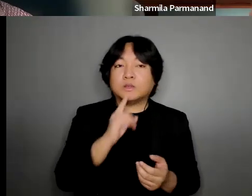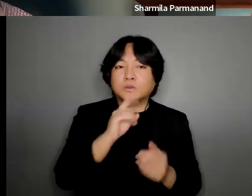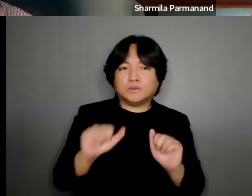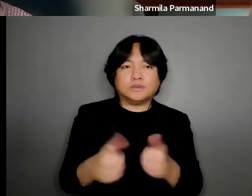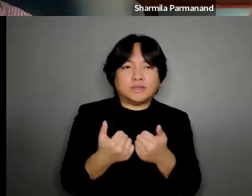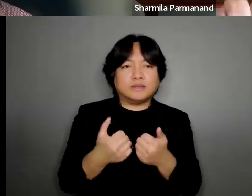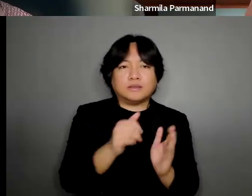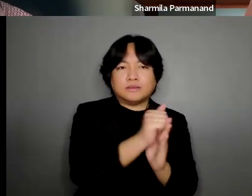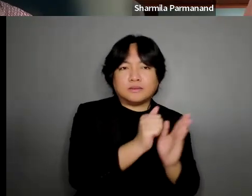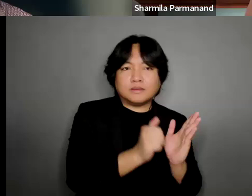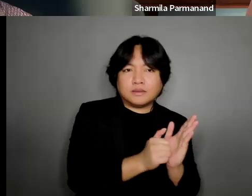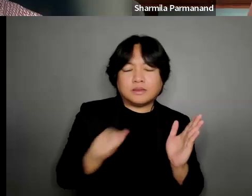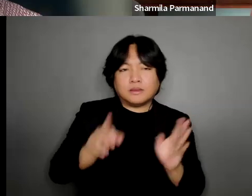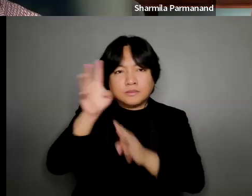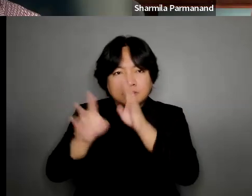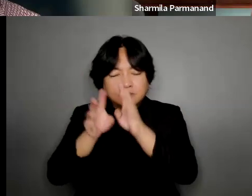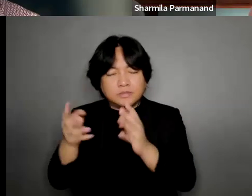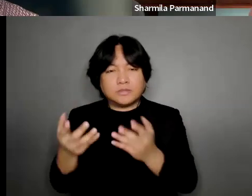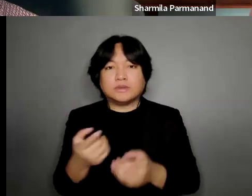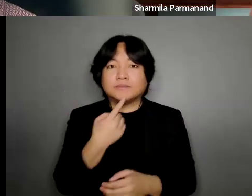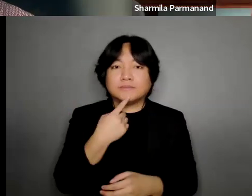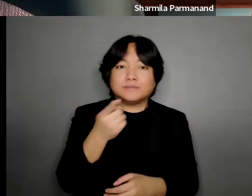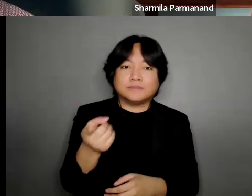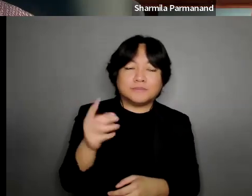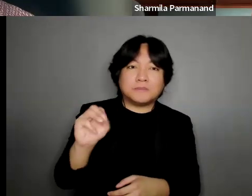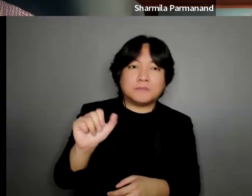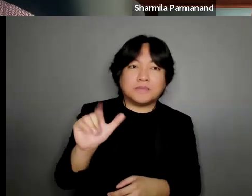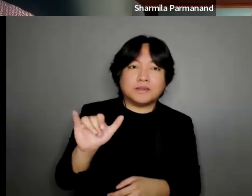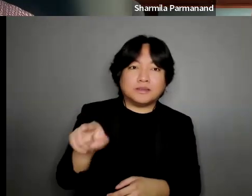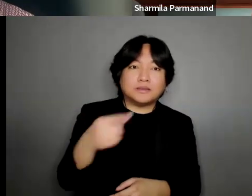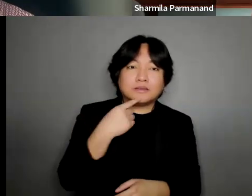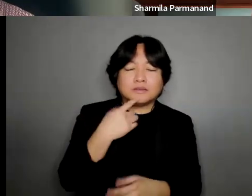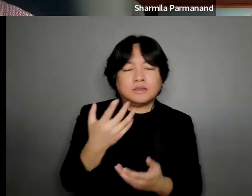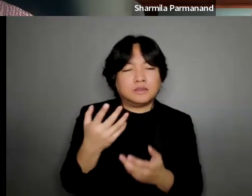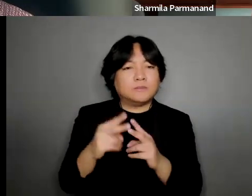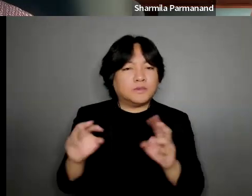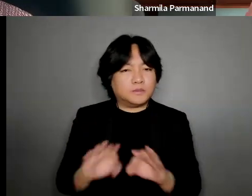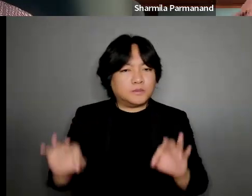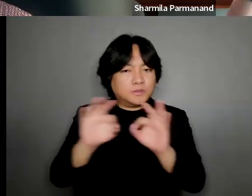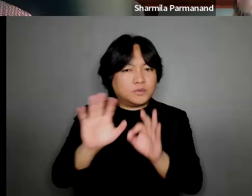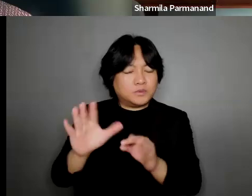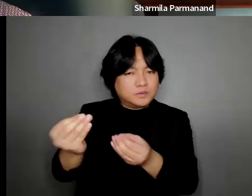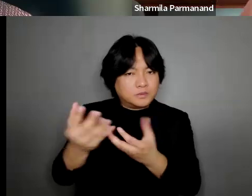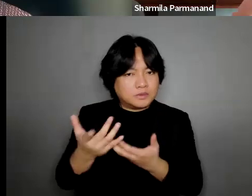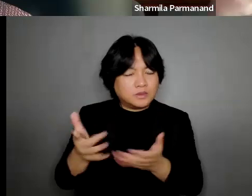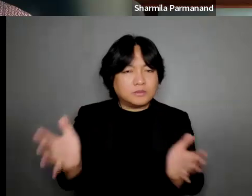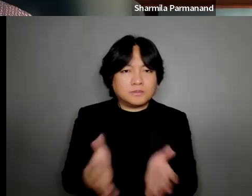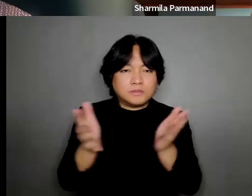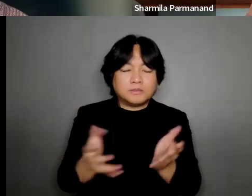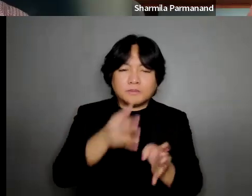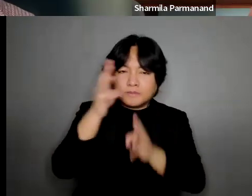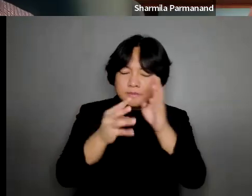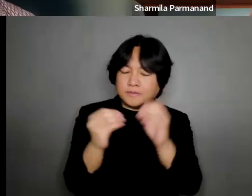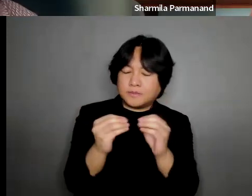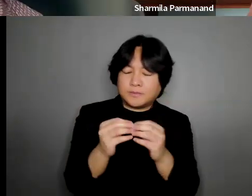between academic and creative work nga na sinabi ni Malaya, I think is really, really important, like encouraging more creative pedagogies, more